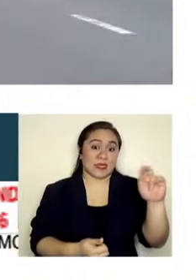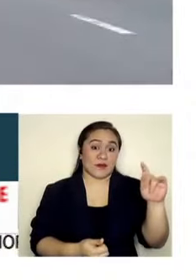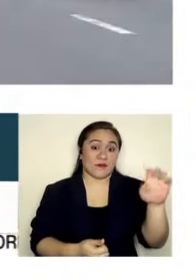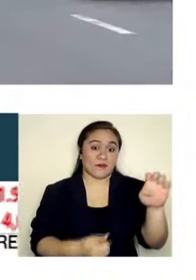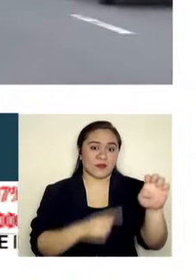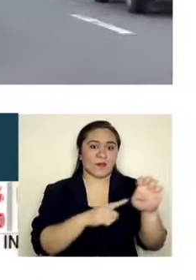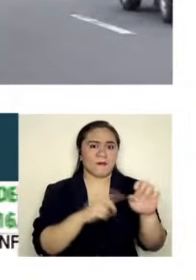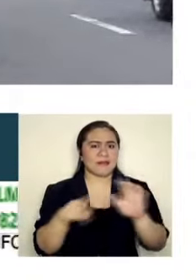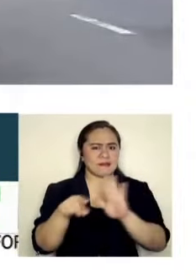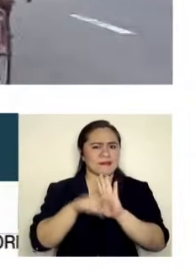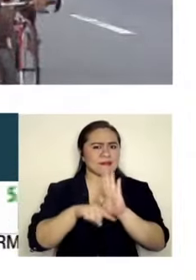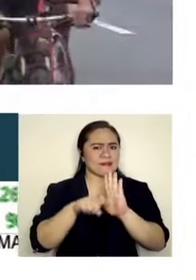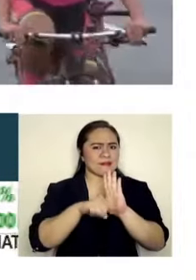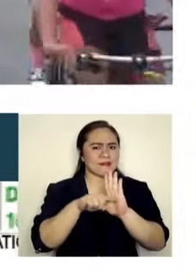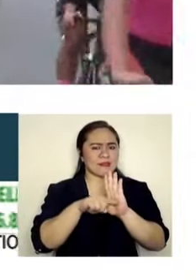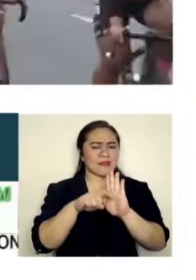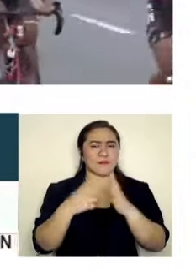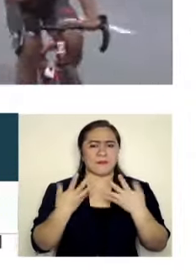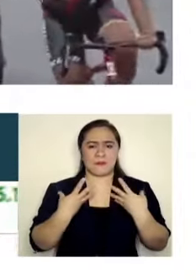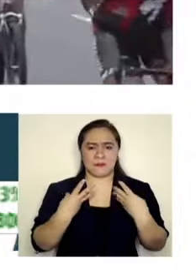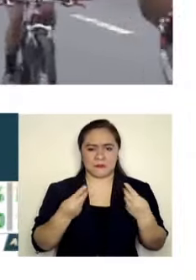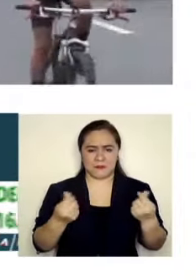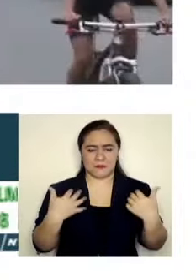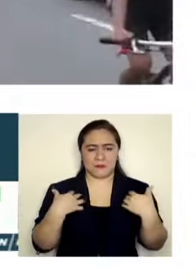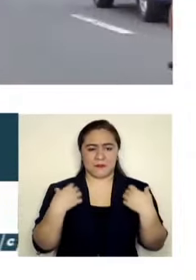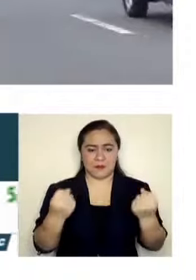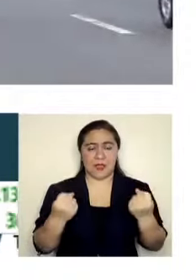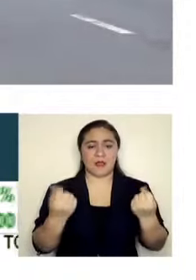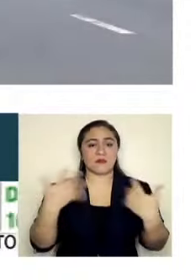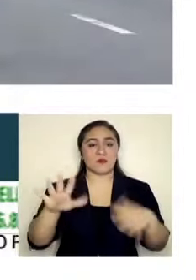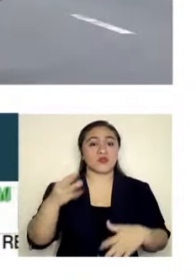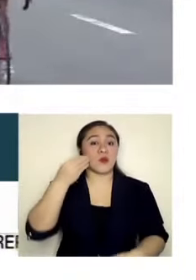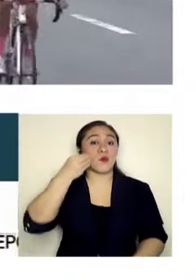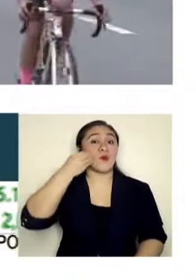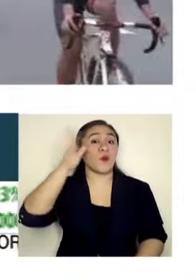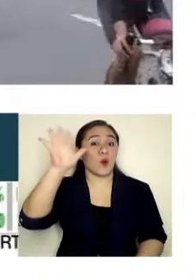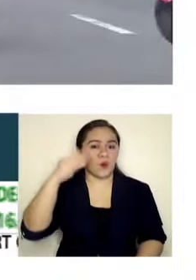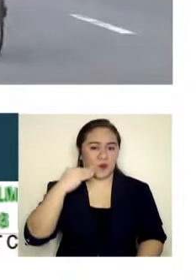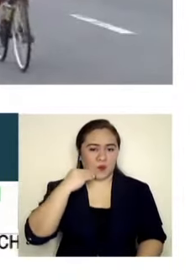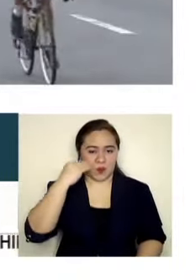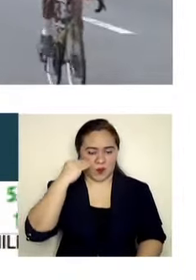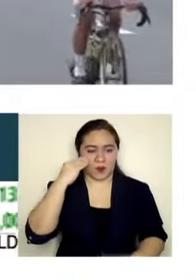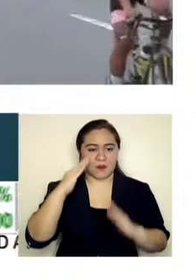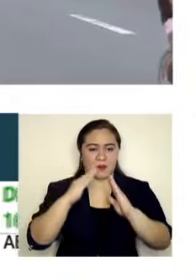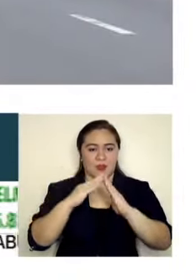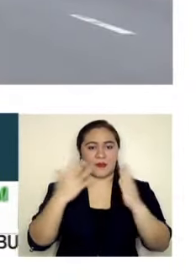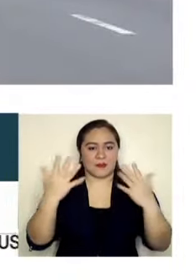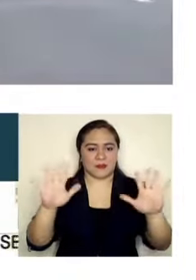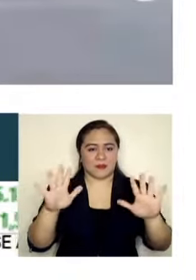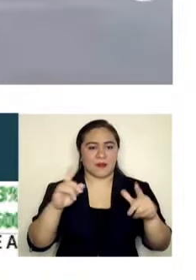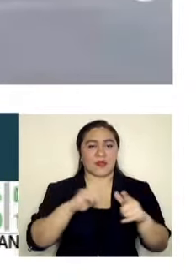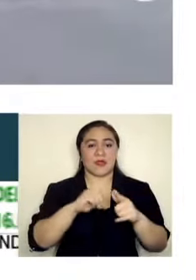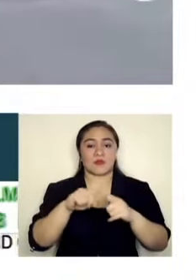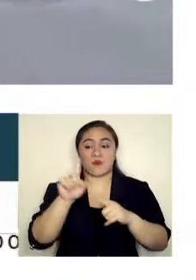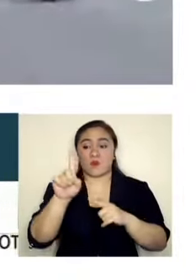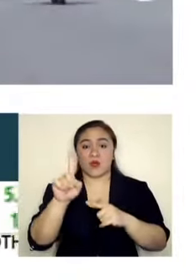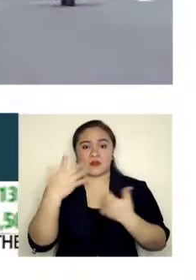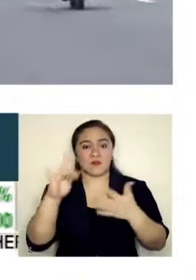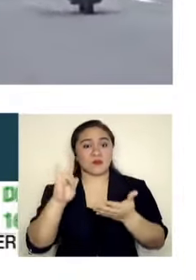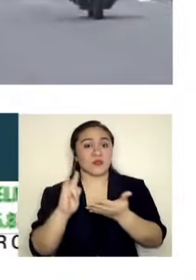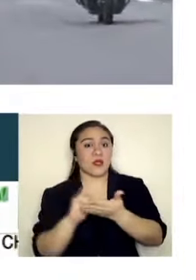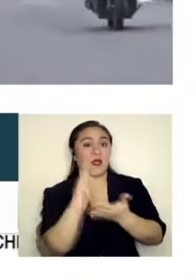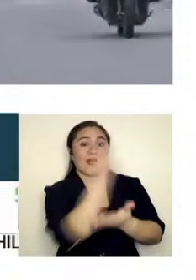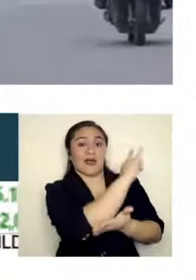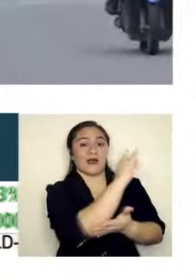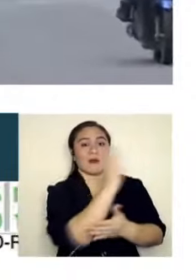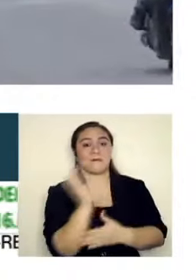na sila, they recovered before they were sent home. Actually, okay. One already returned to the Middle East for work. Right. So okay.